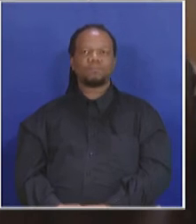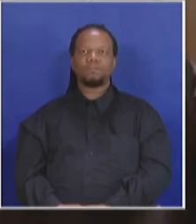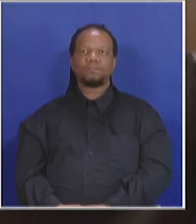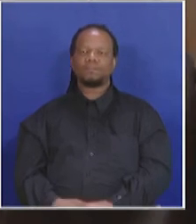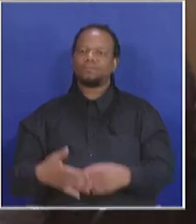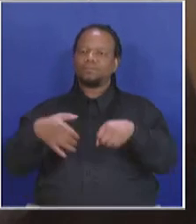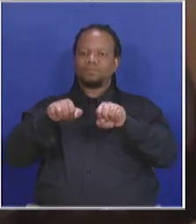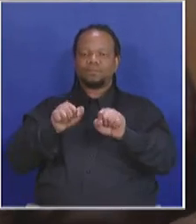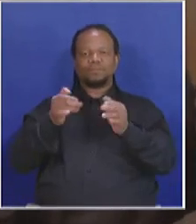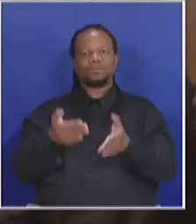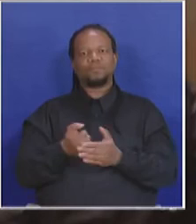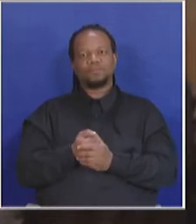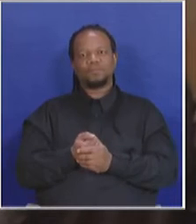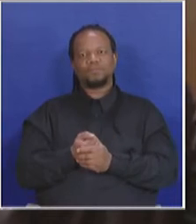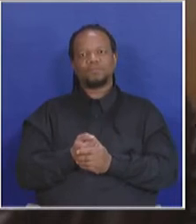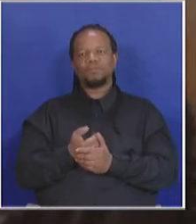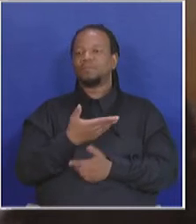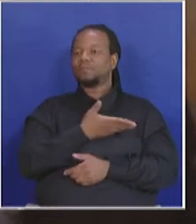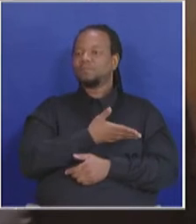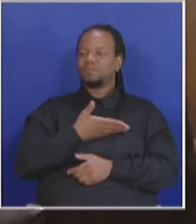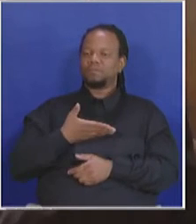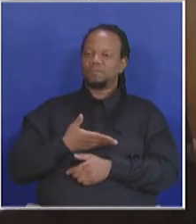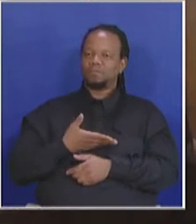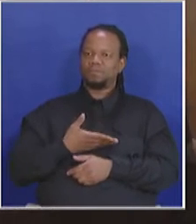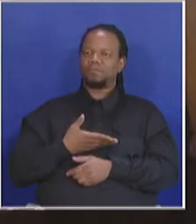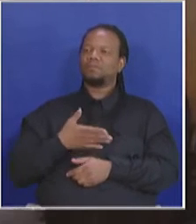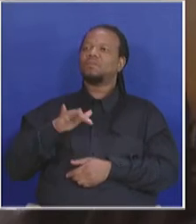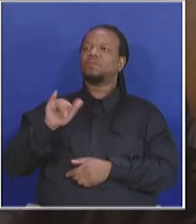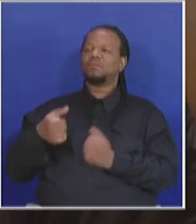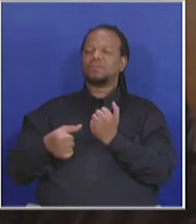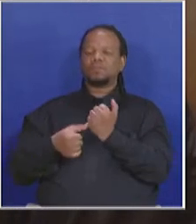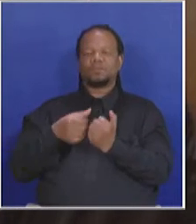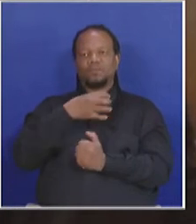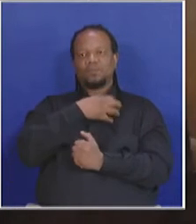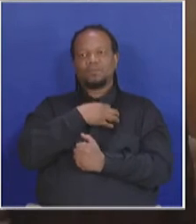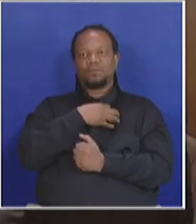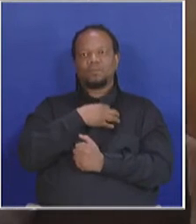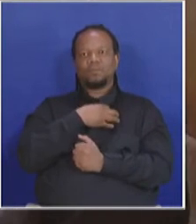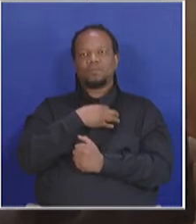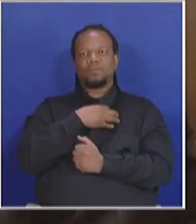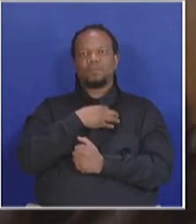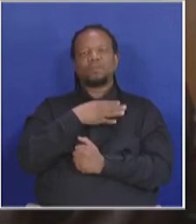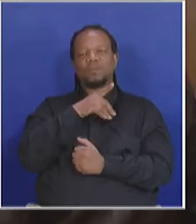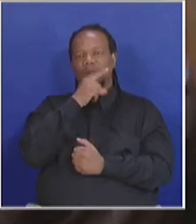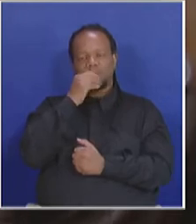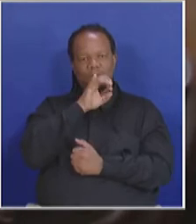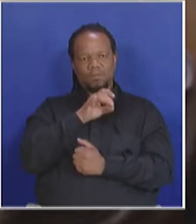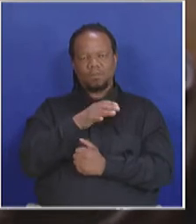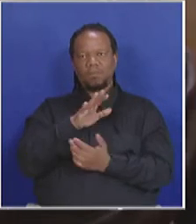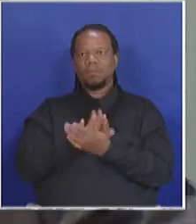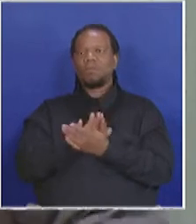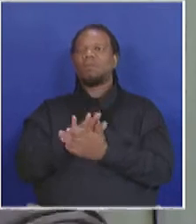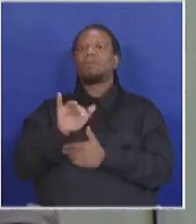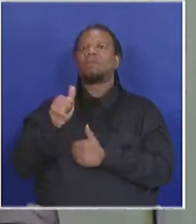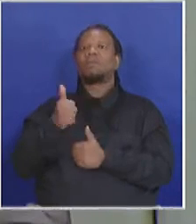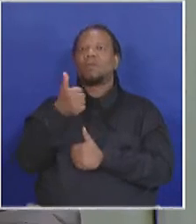Honorable Chairperson Metandi Mudise, Deputy Minister Mechikunga, Acting Chief Whip